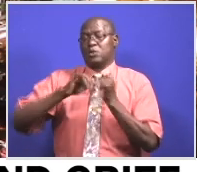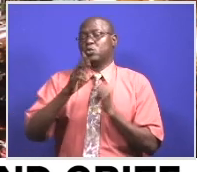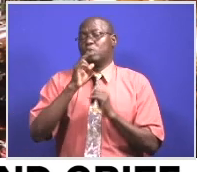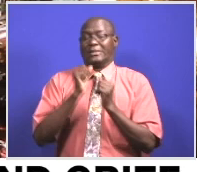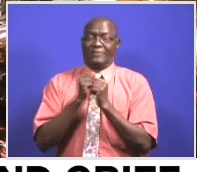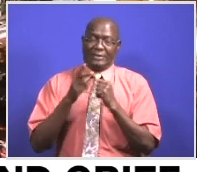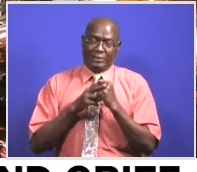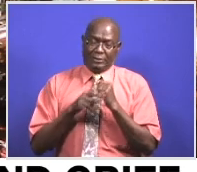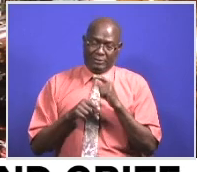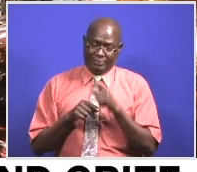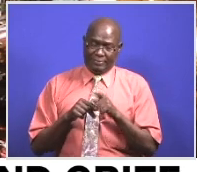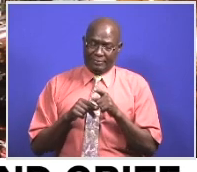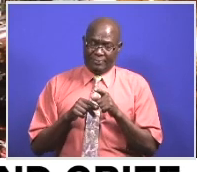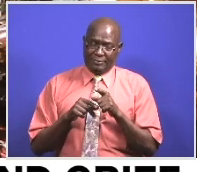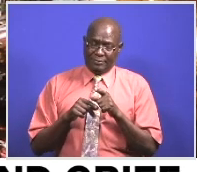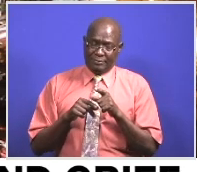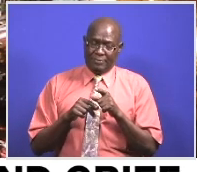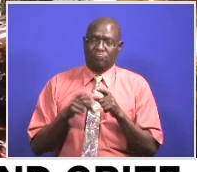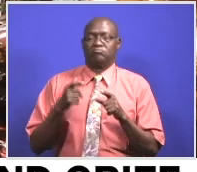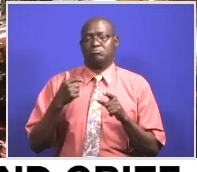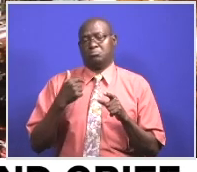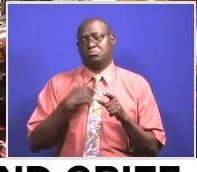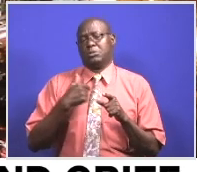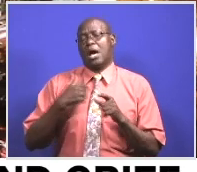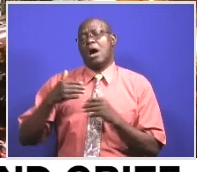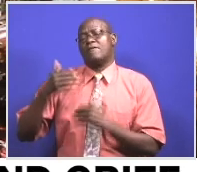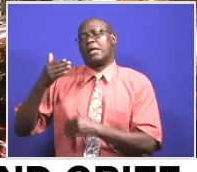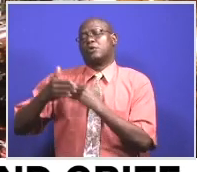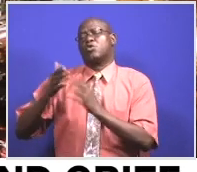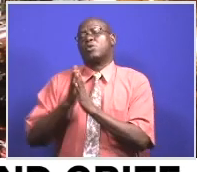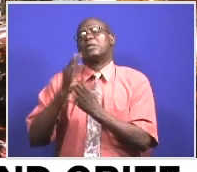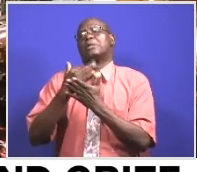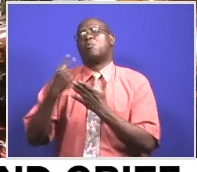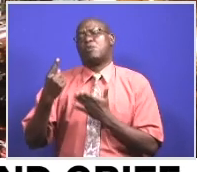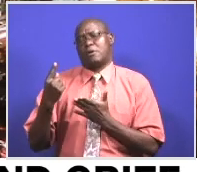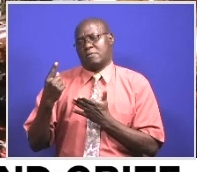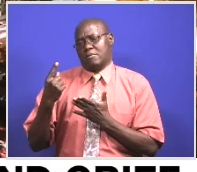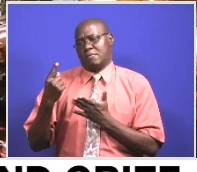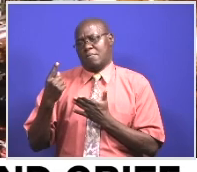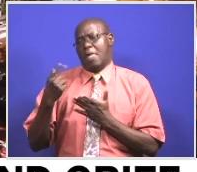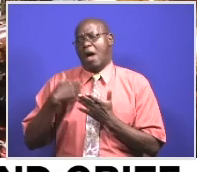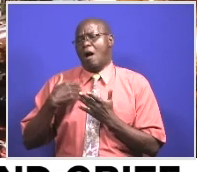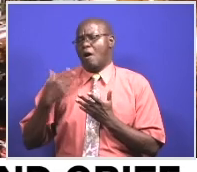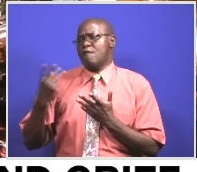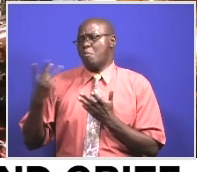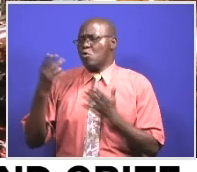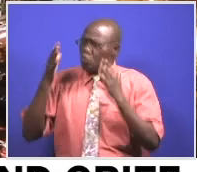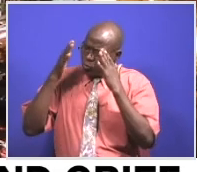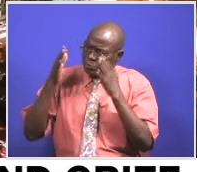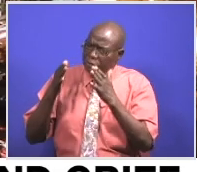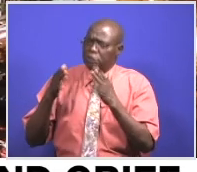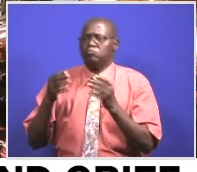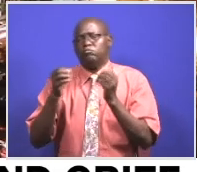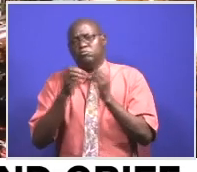2017, I was in relationship with someone and there is commitment. We meet with people,